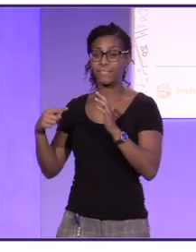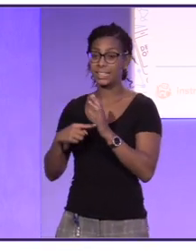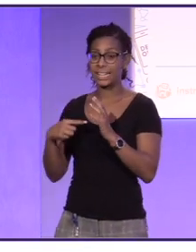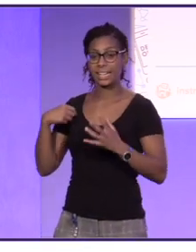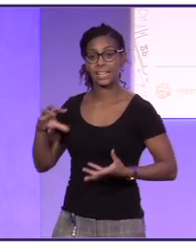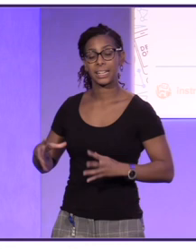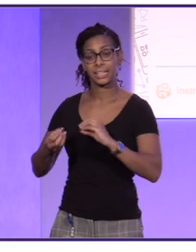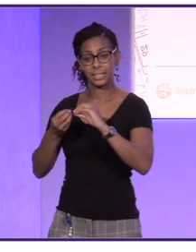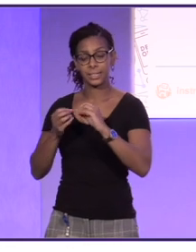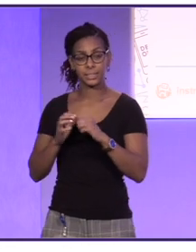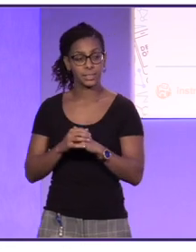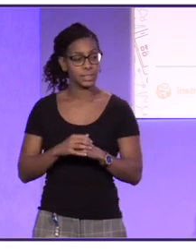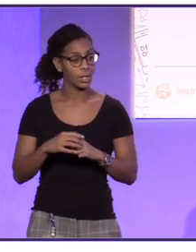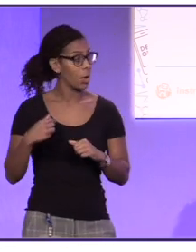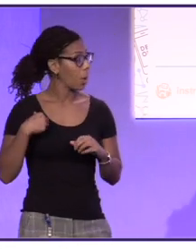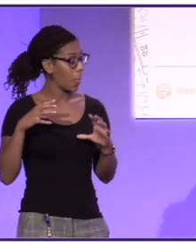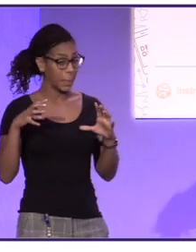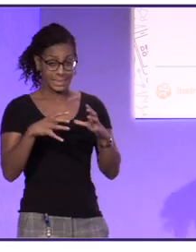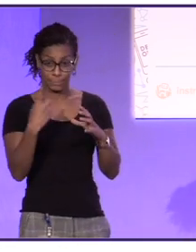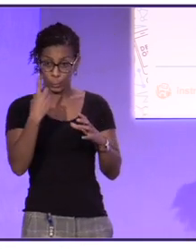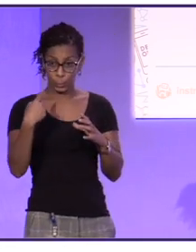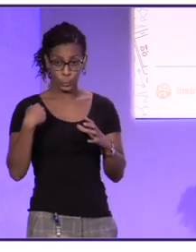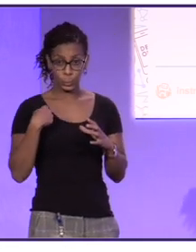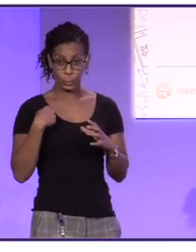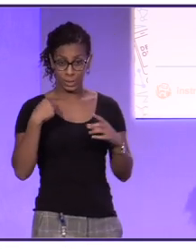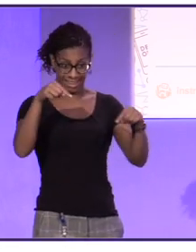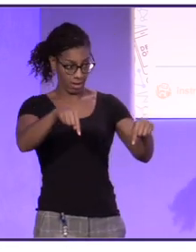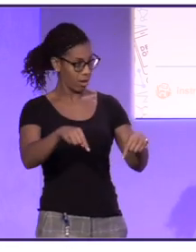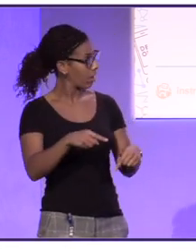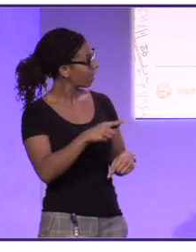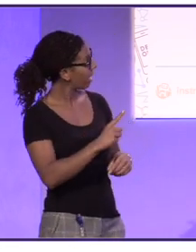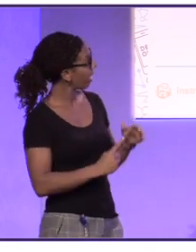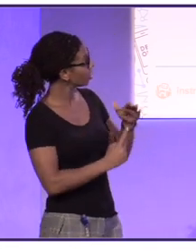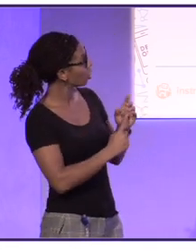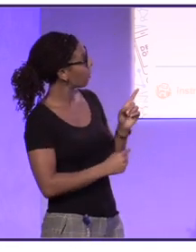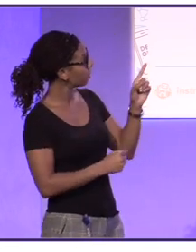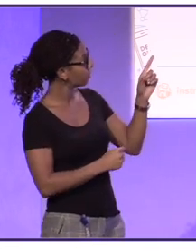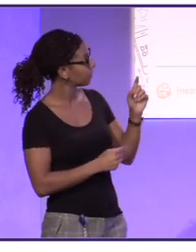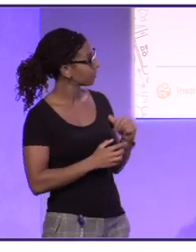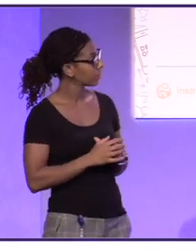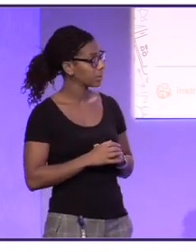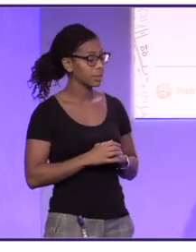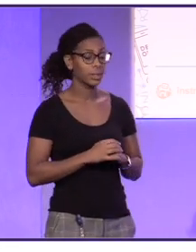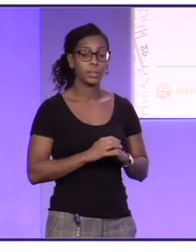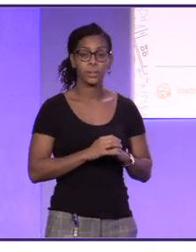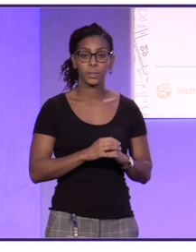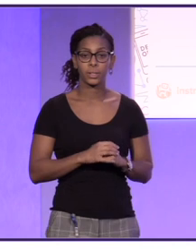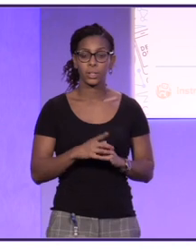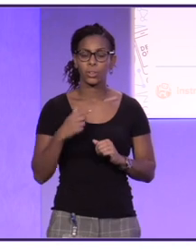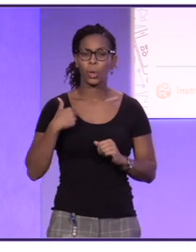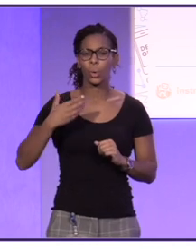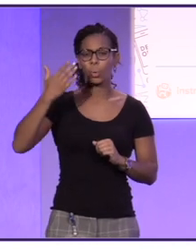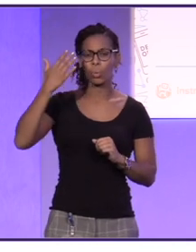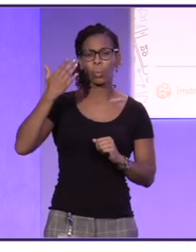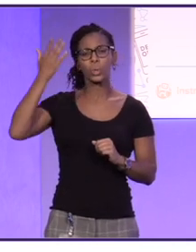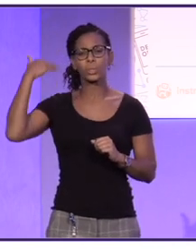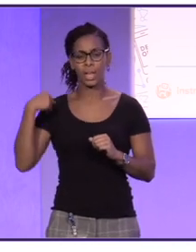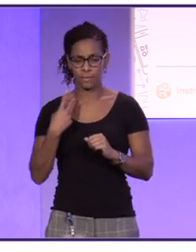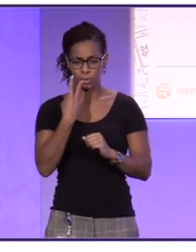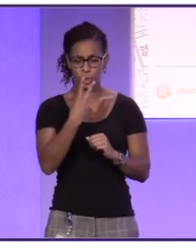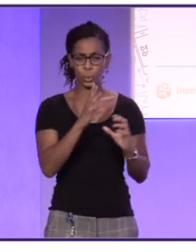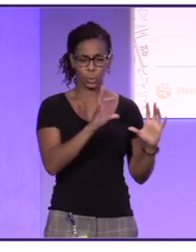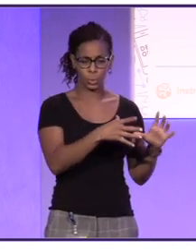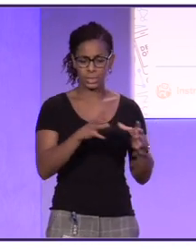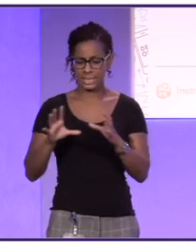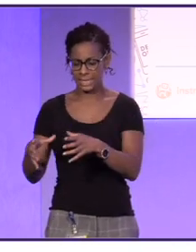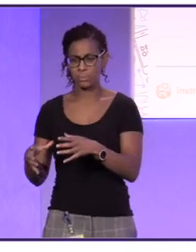The team that I mentioned that's in the room, they're the top there. And what we used to have is two teams